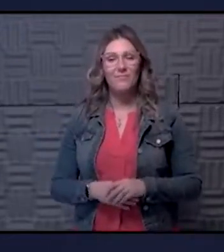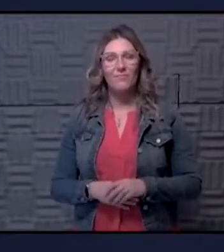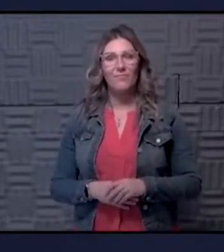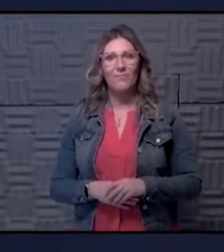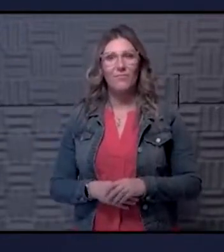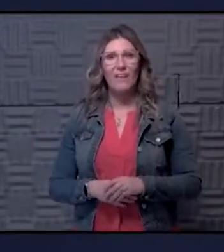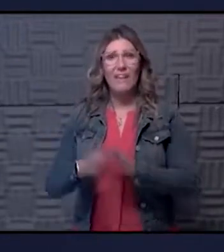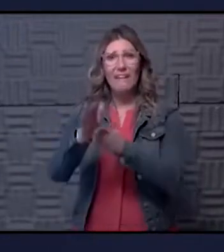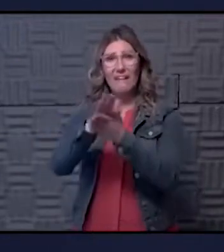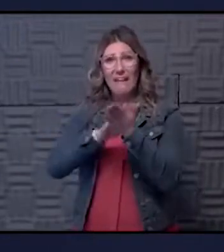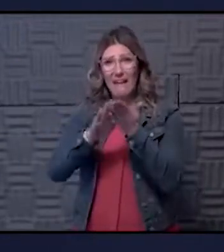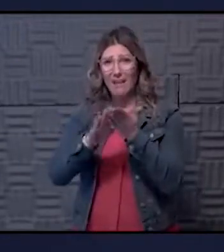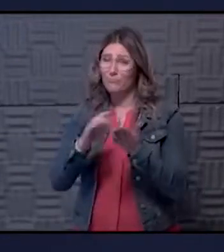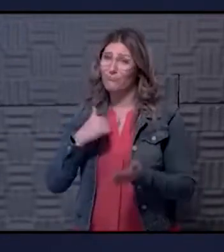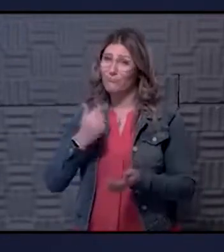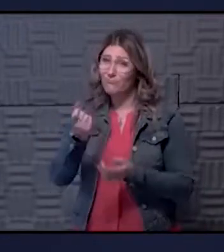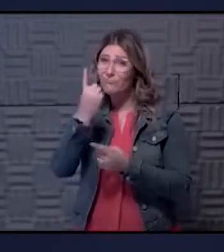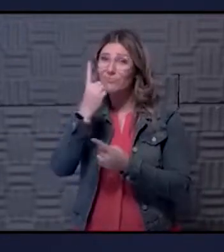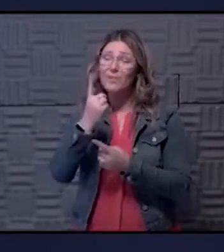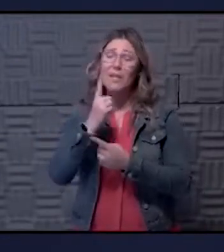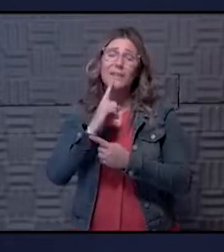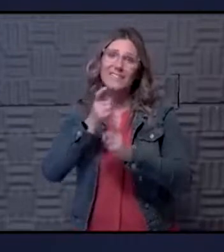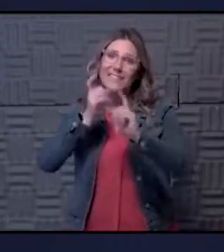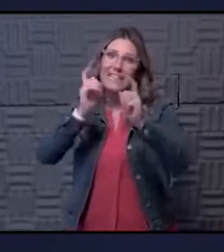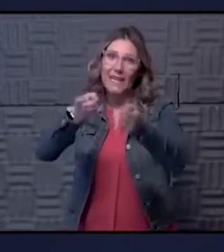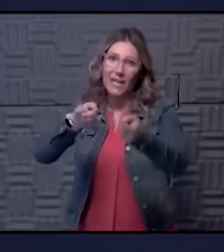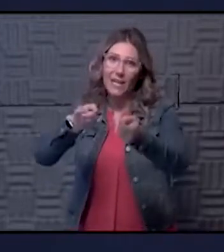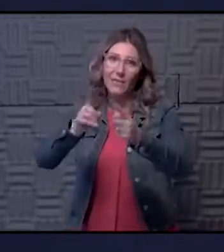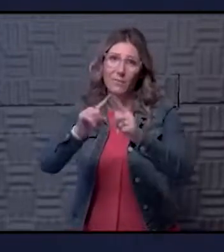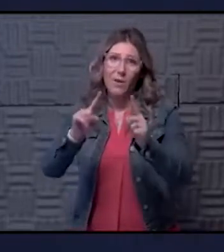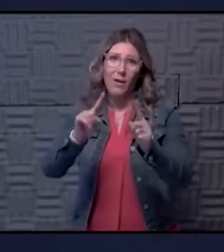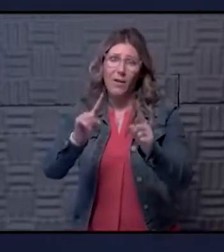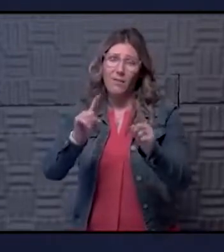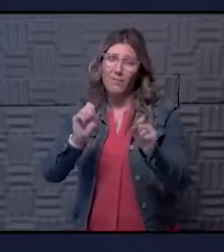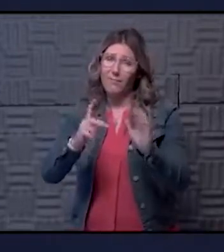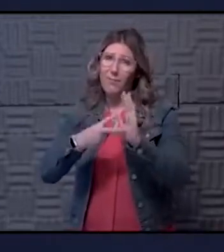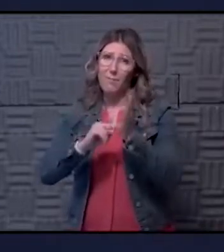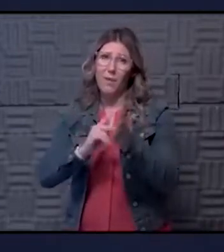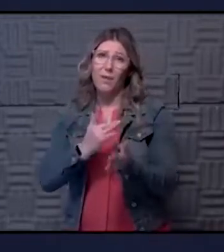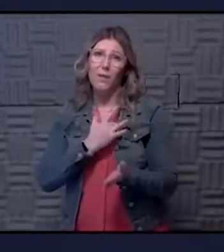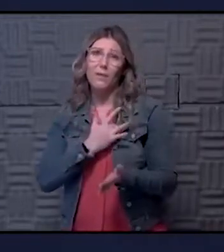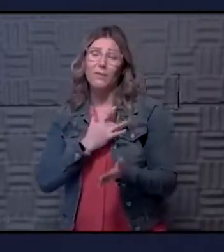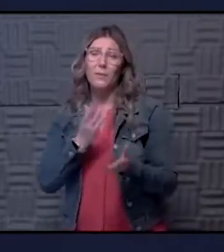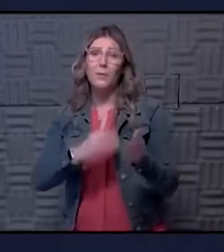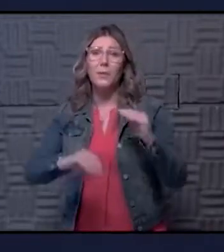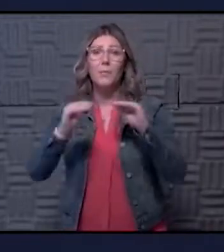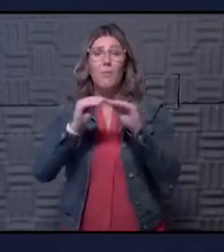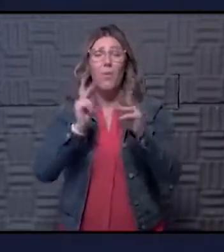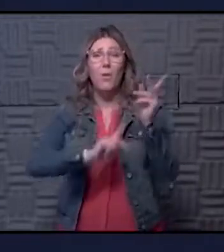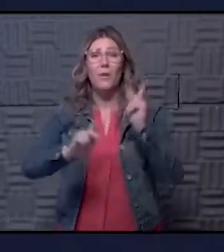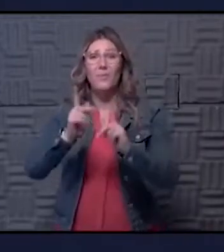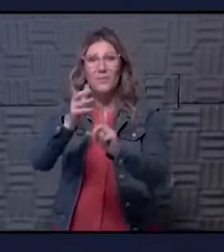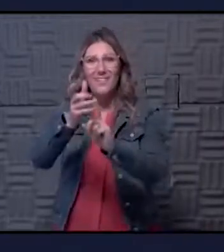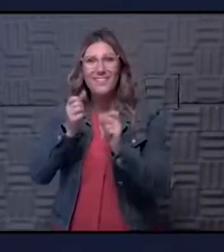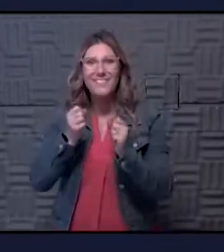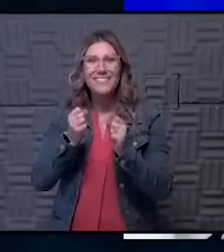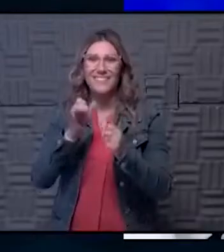kindness is such a small gift to give, but it could mean so much more to those that are receiving.